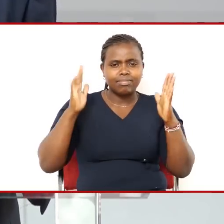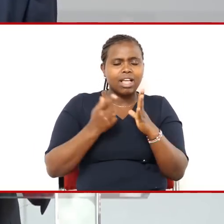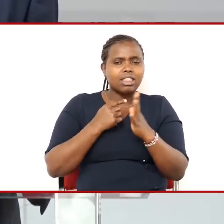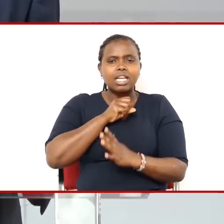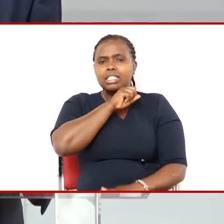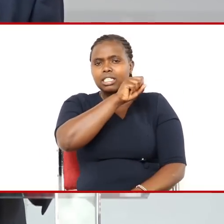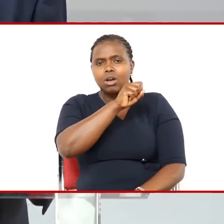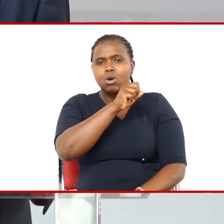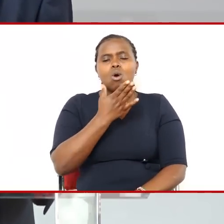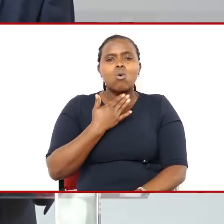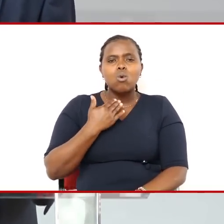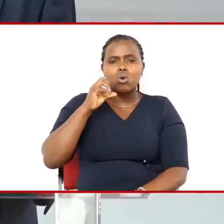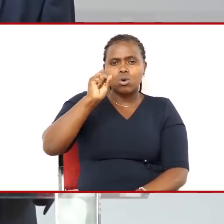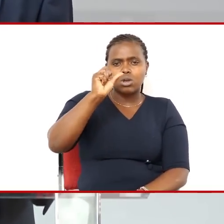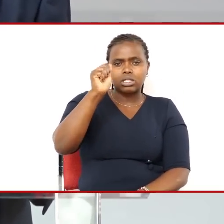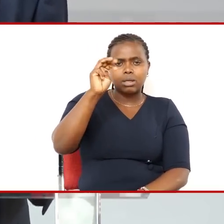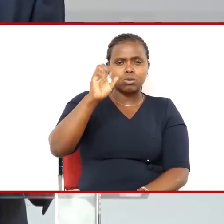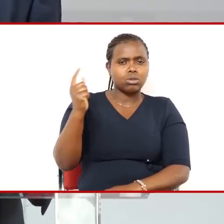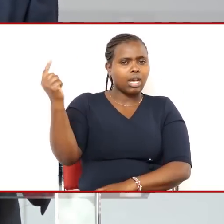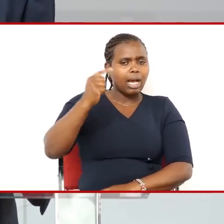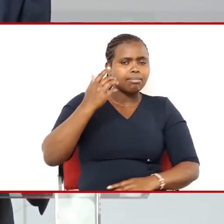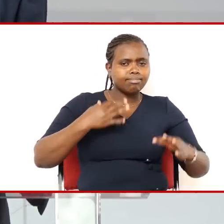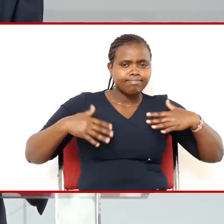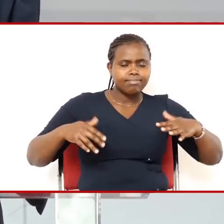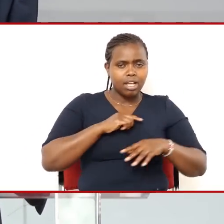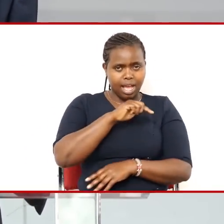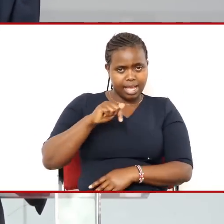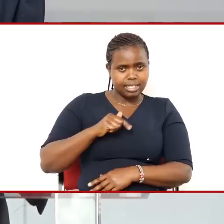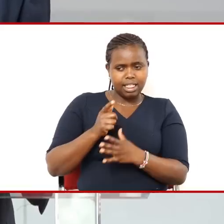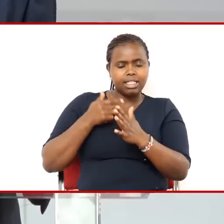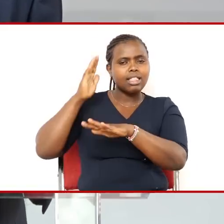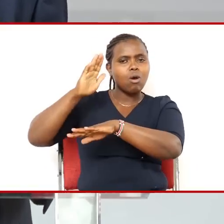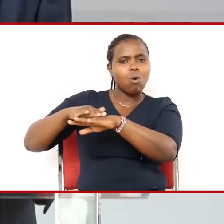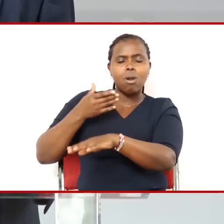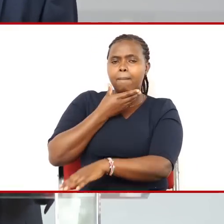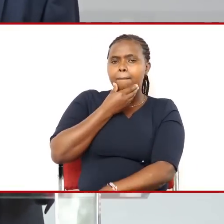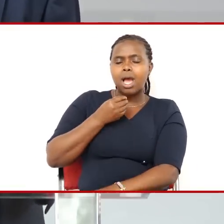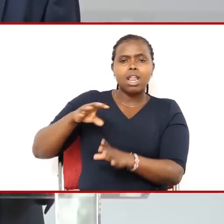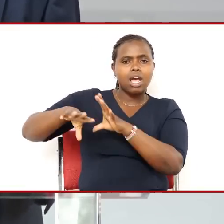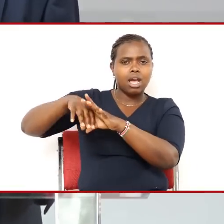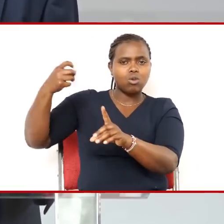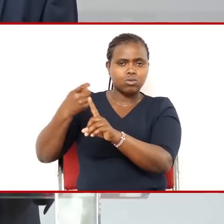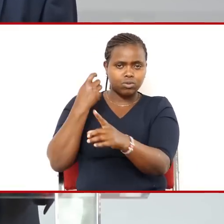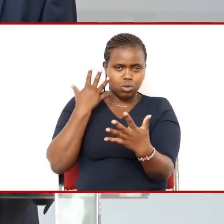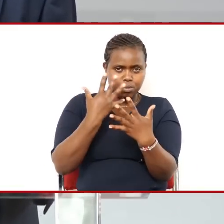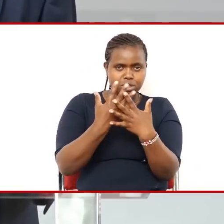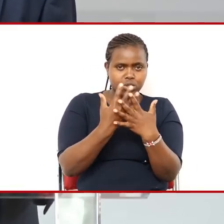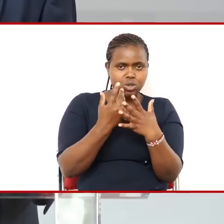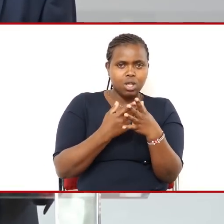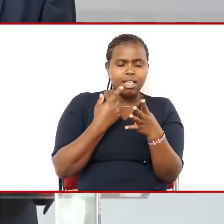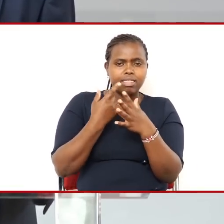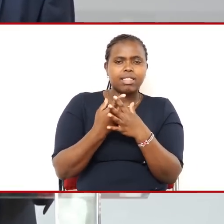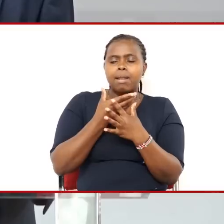shouted, "Bring out Samson to entertain us." So they called Samson out of prison, and